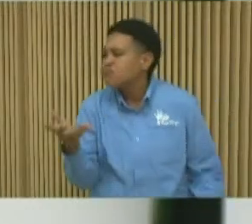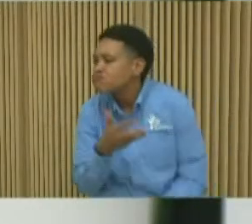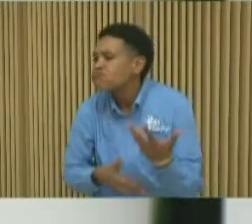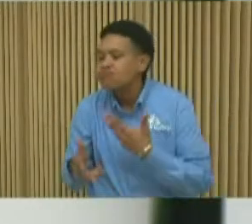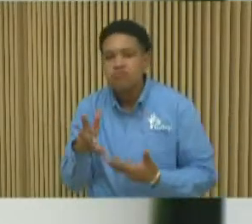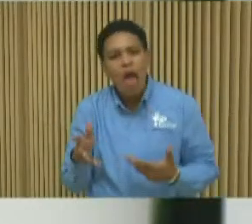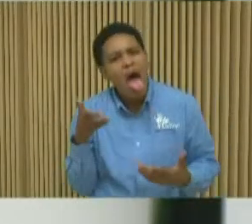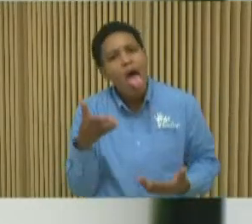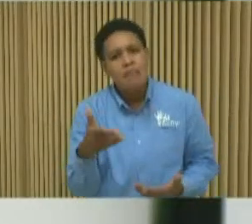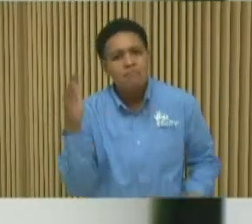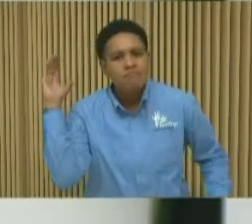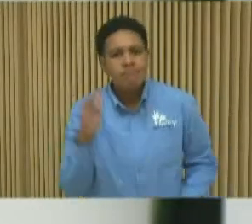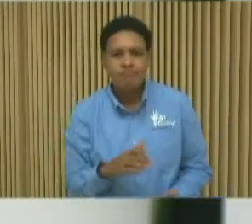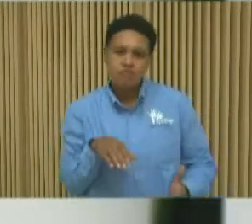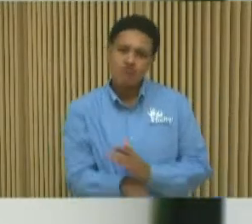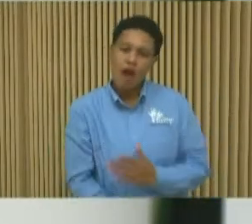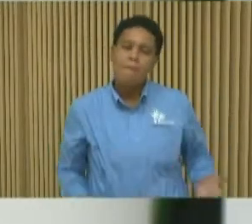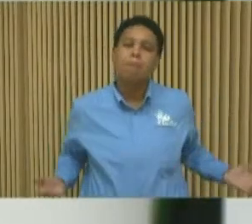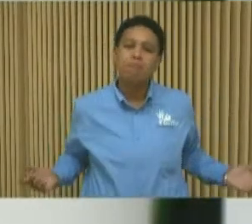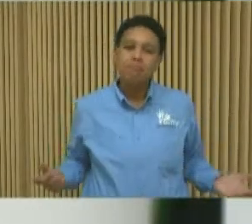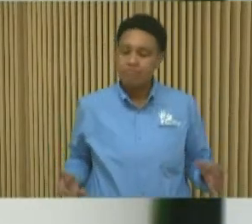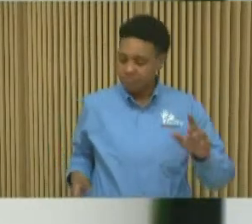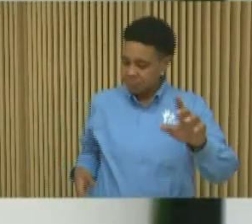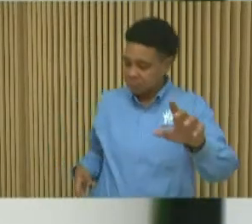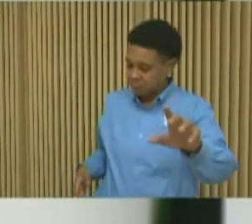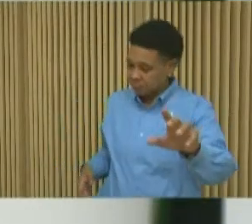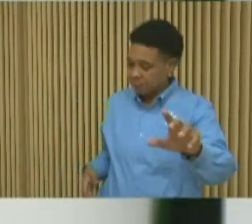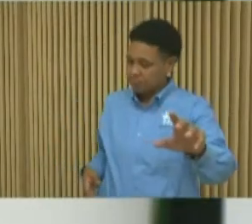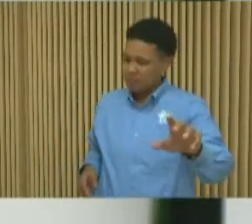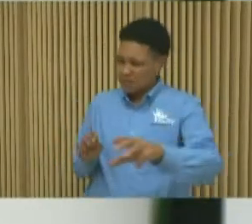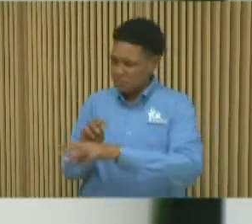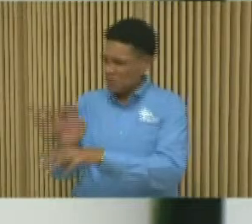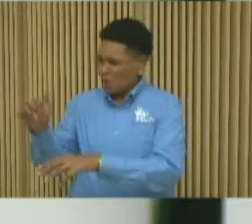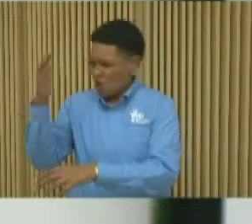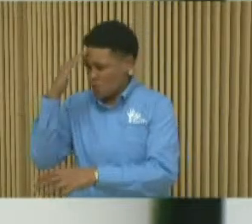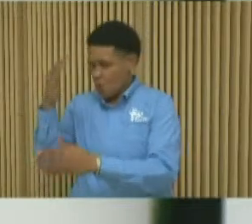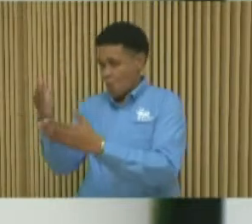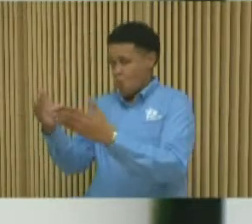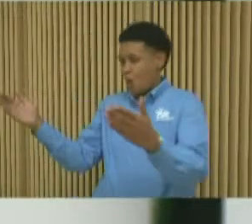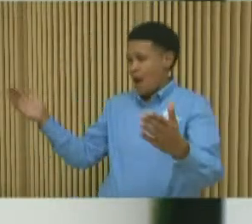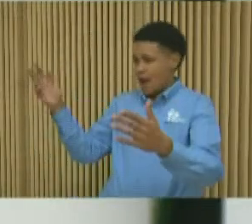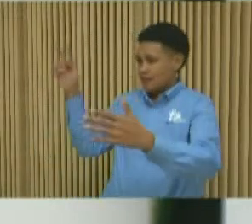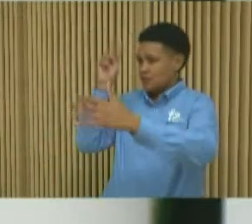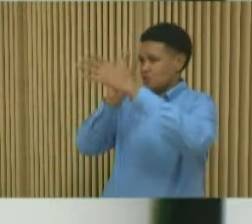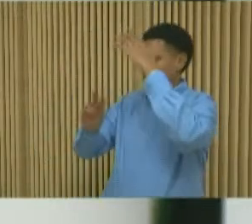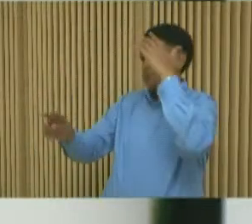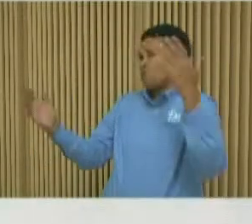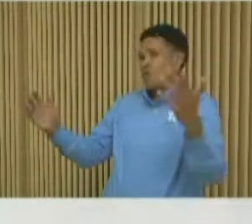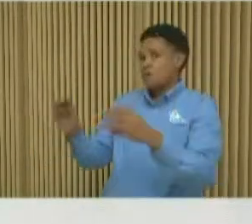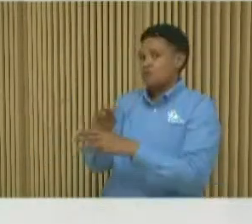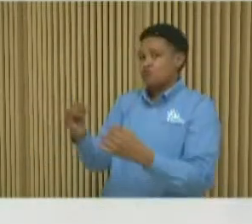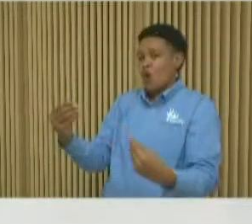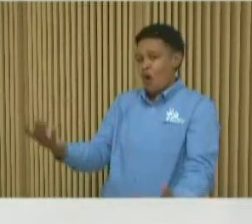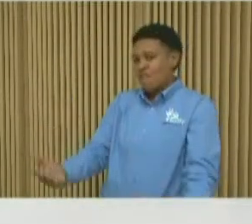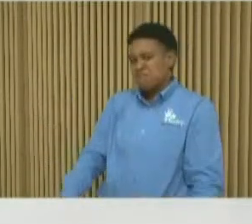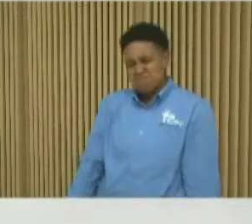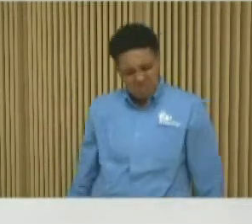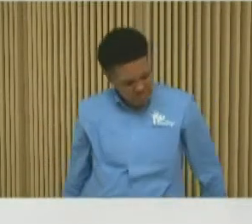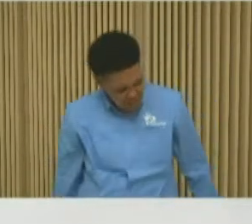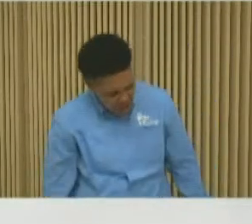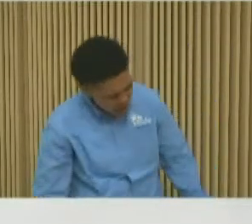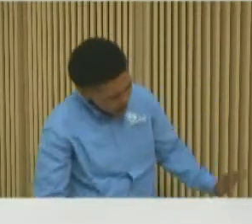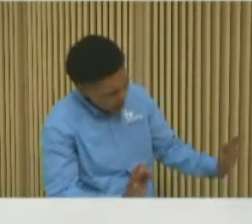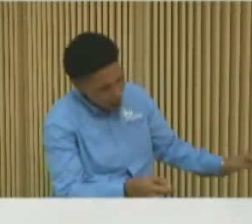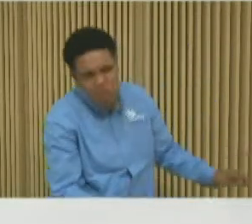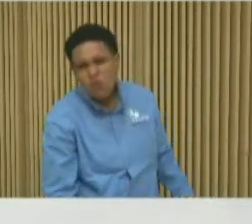also want to know, are you planning to widen the scope of what the ministry now offers? Absolutely. For instance, we have,